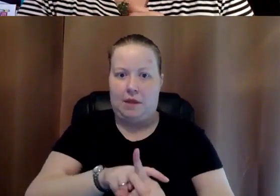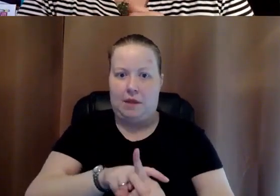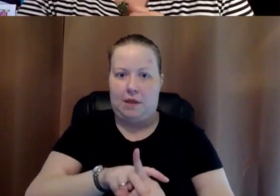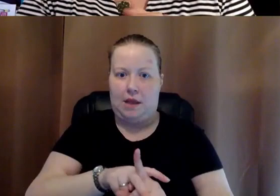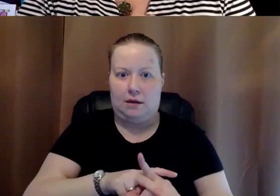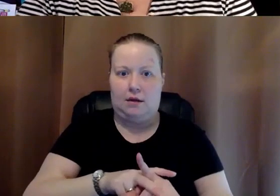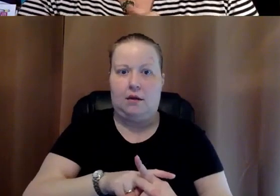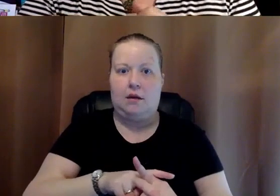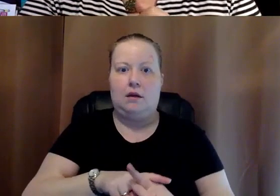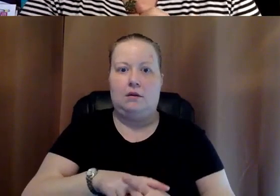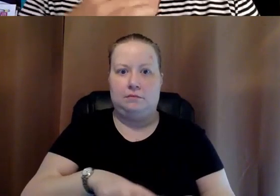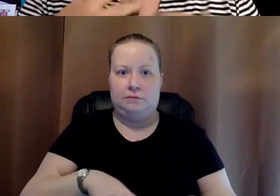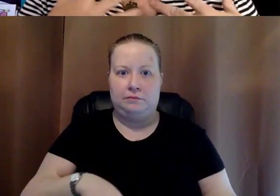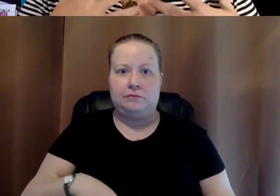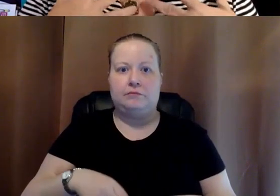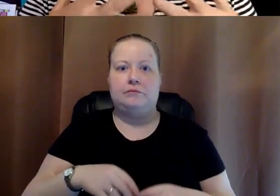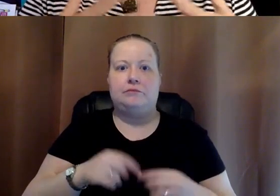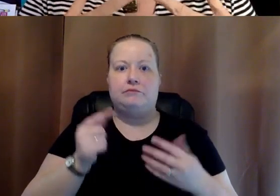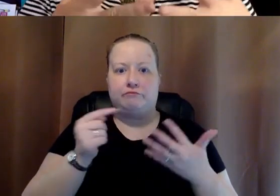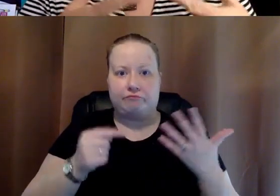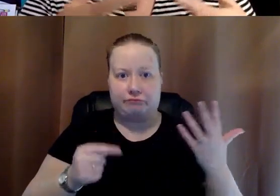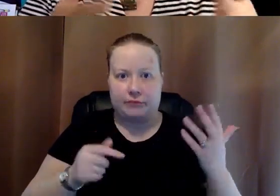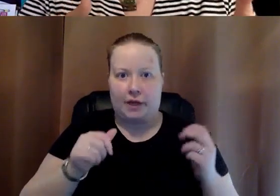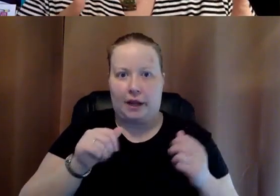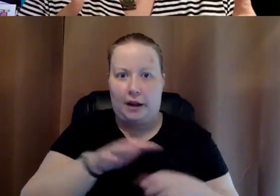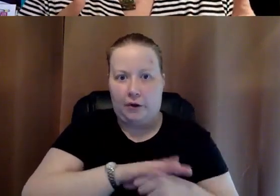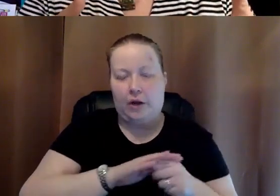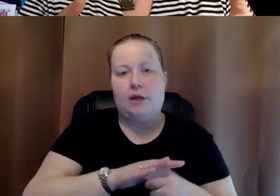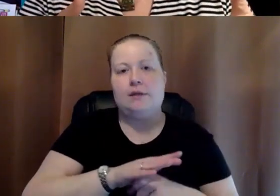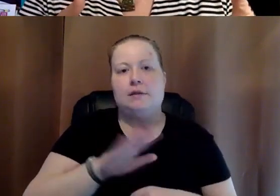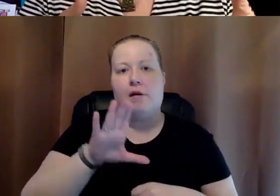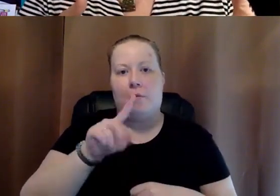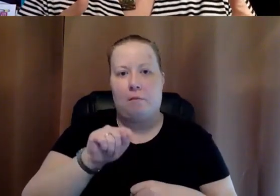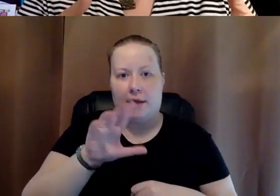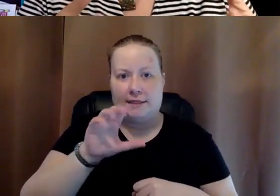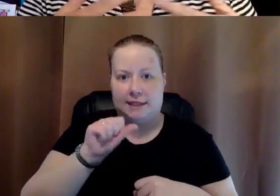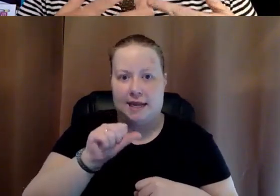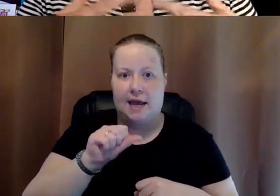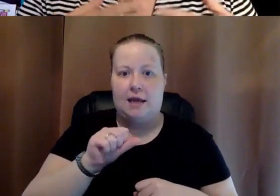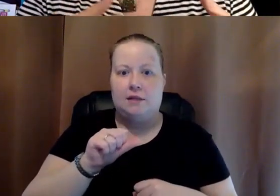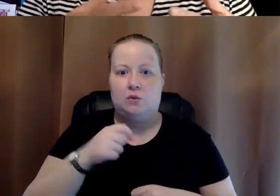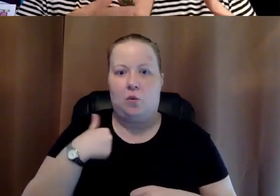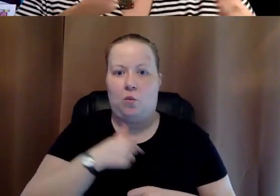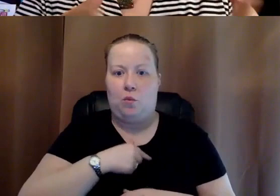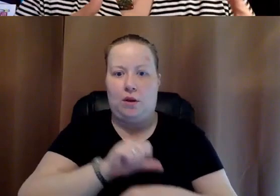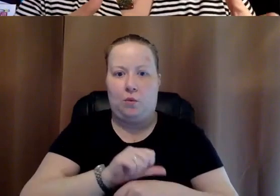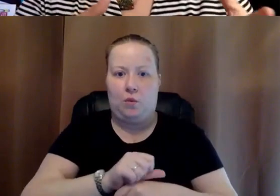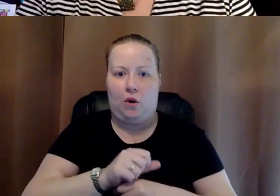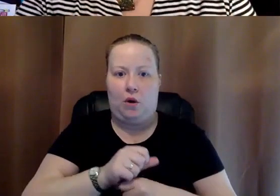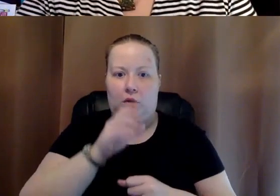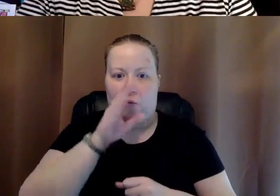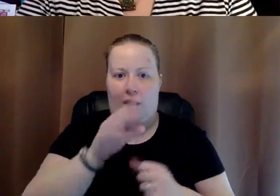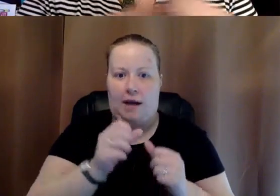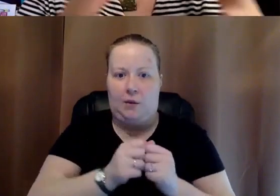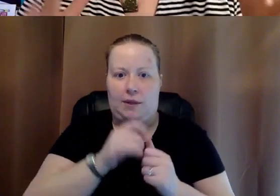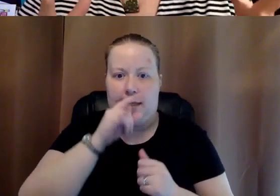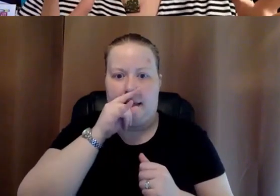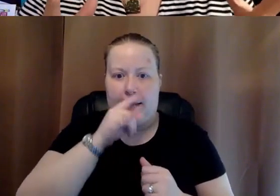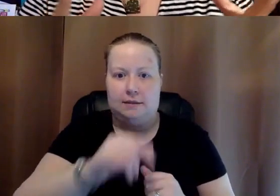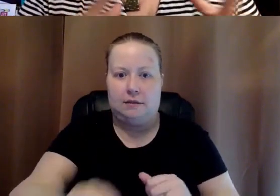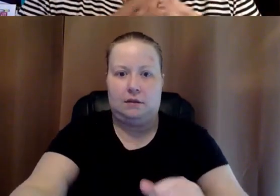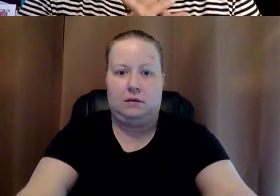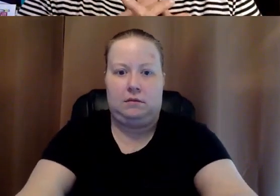other areas. But CS for All doesn't work directly with kids, and we don't work directly with teachers. We work